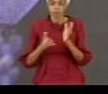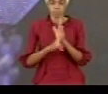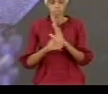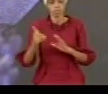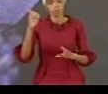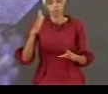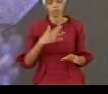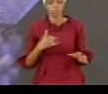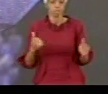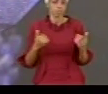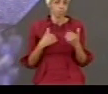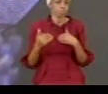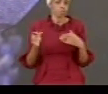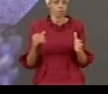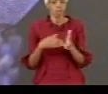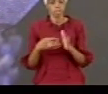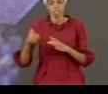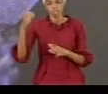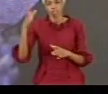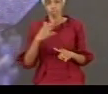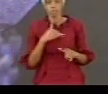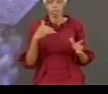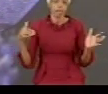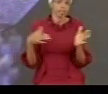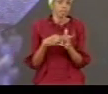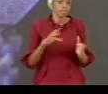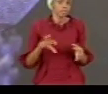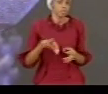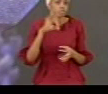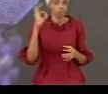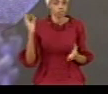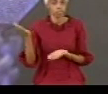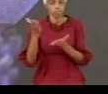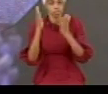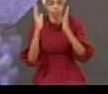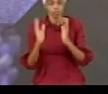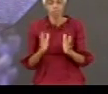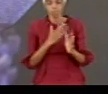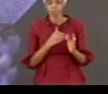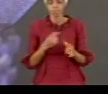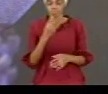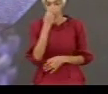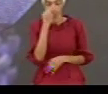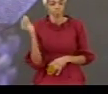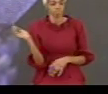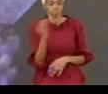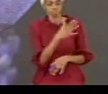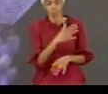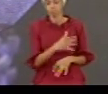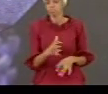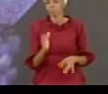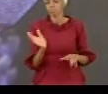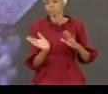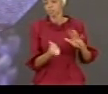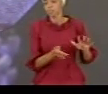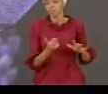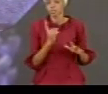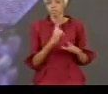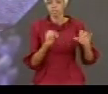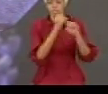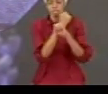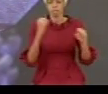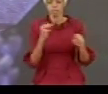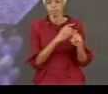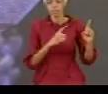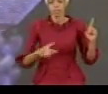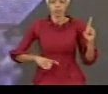against God and against His chosen servant. They despise the salvation of God and belittle the promises of